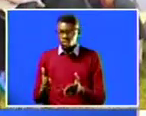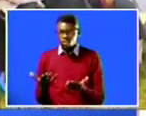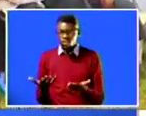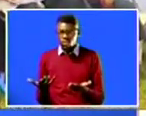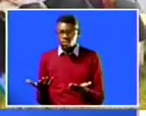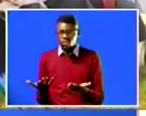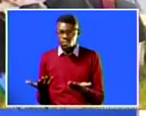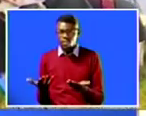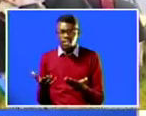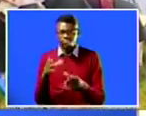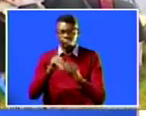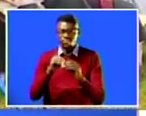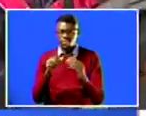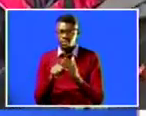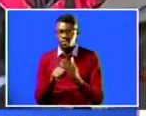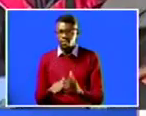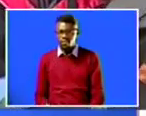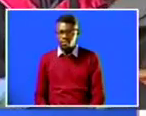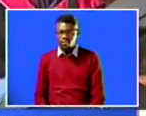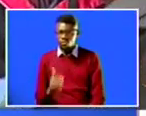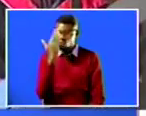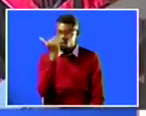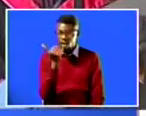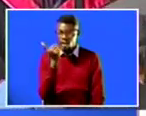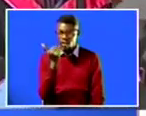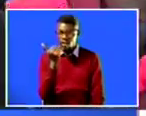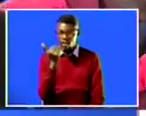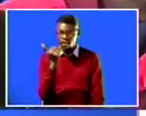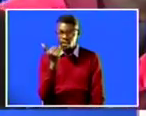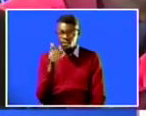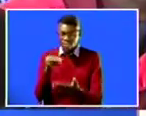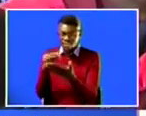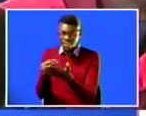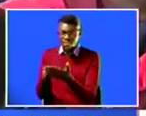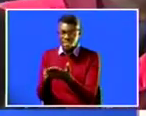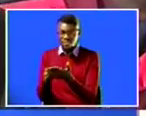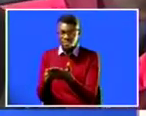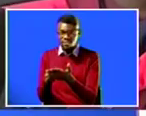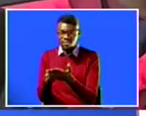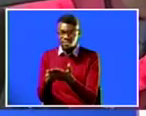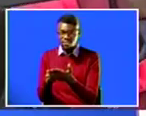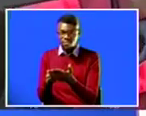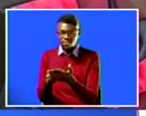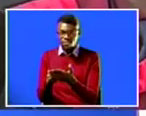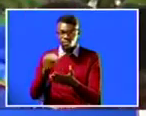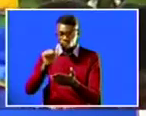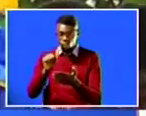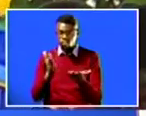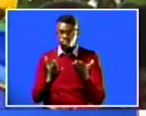time as this. This is because the finances that come from the